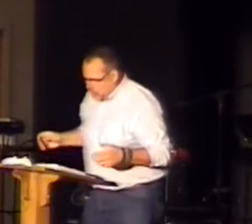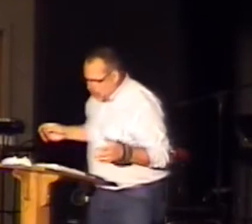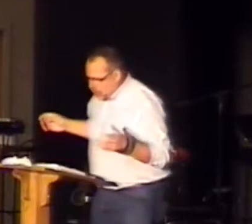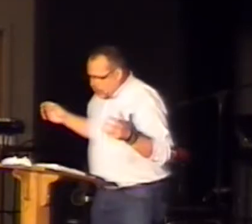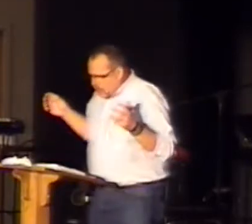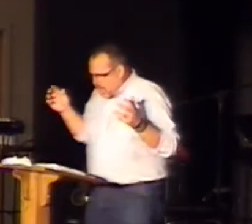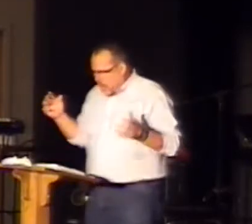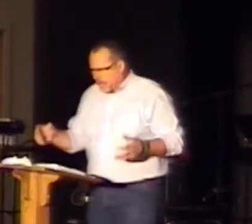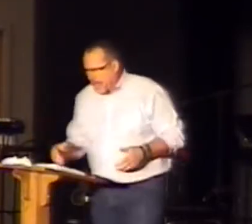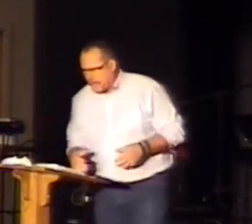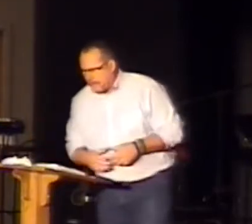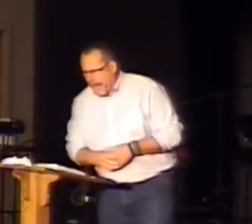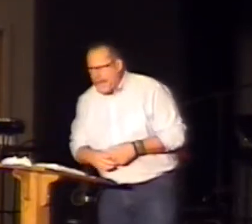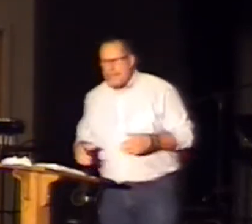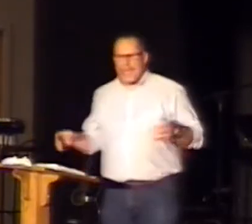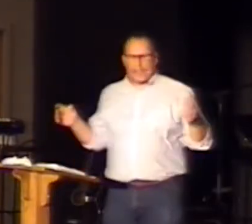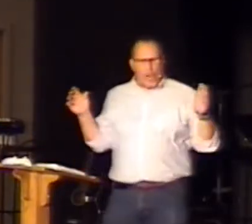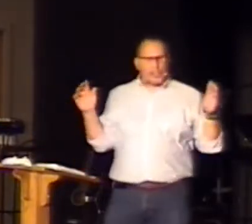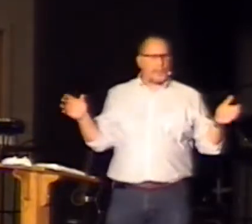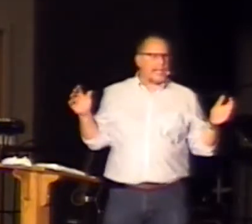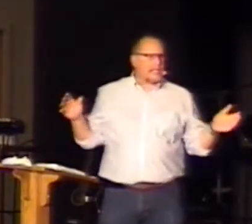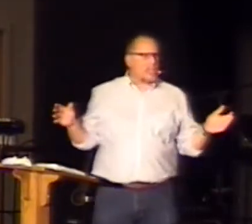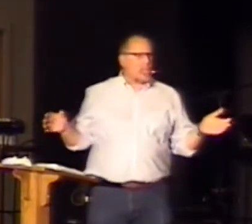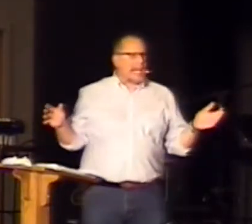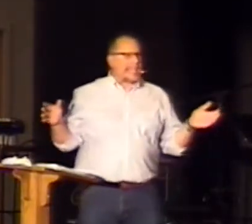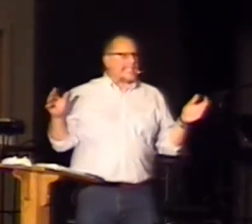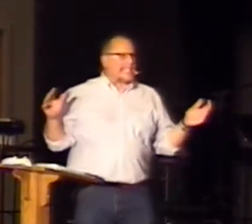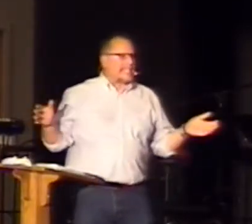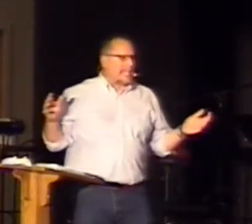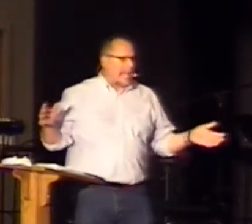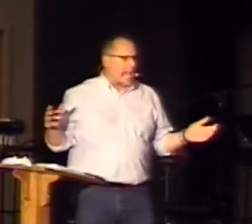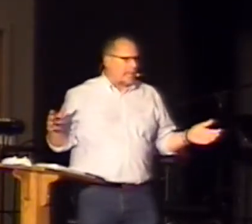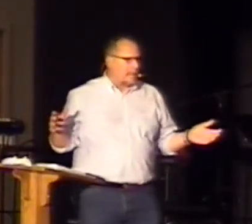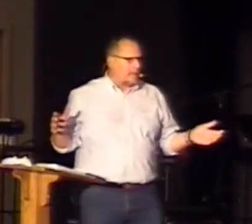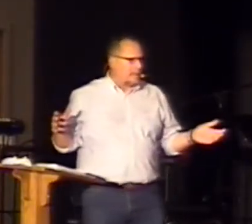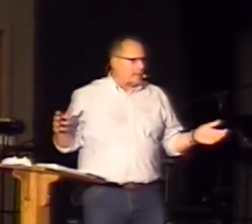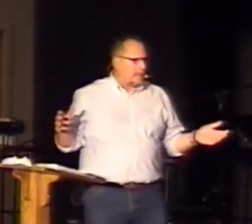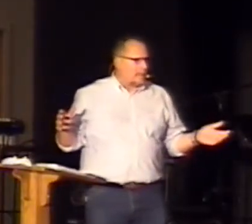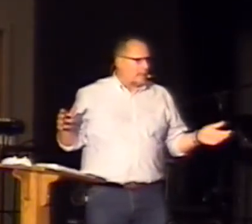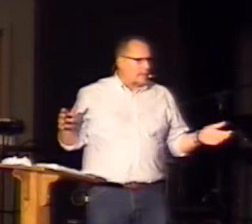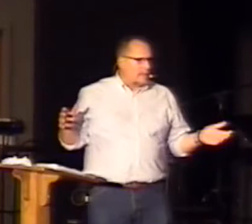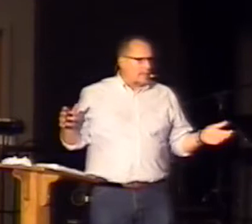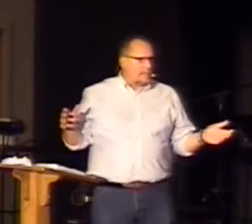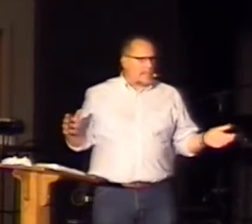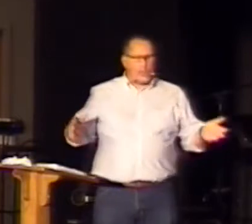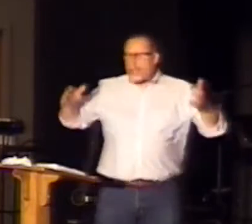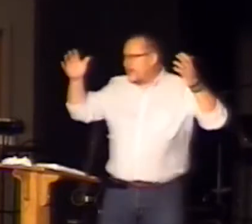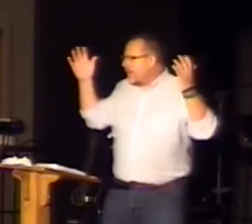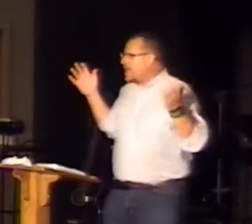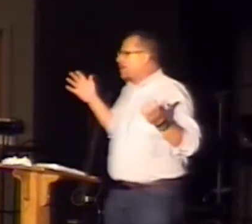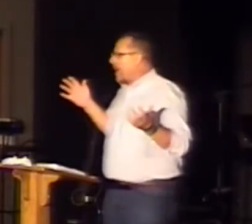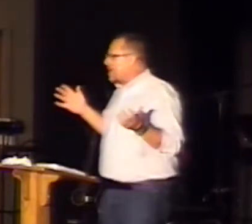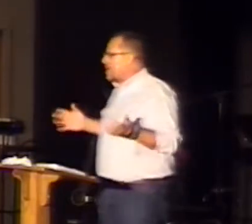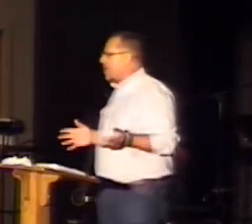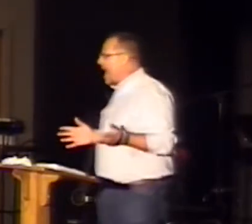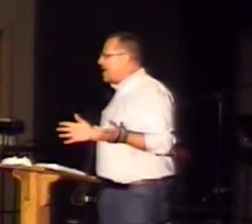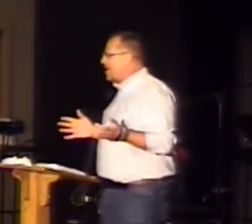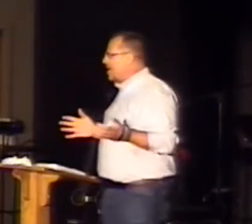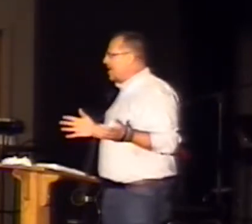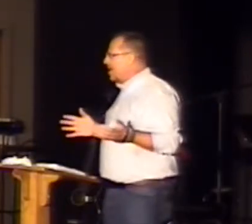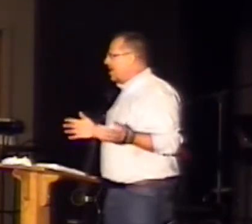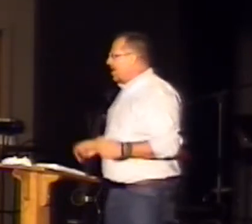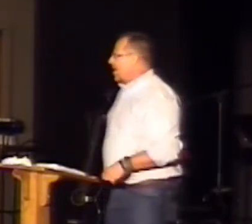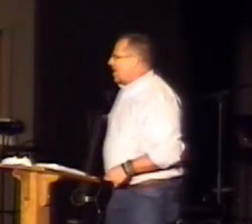And the world in which Noah lived might make those places look like Disneyland. Because we can think of some places,